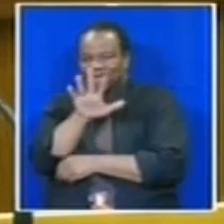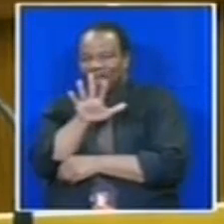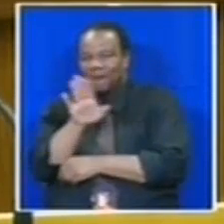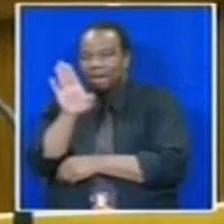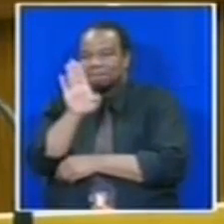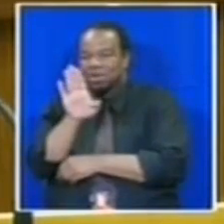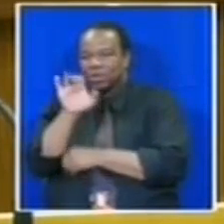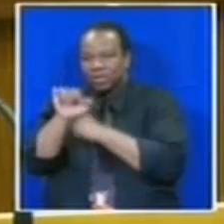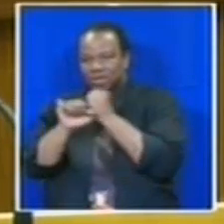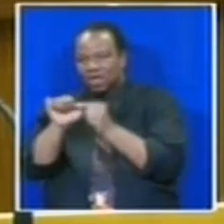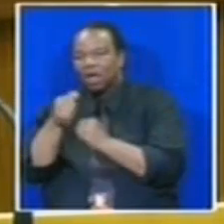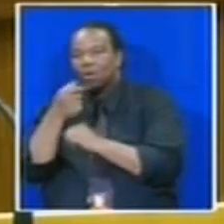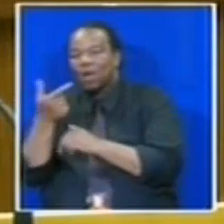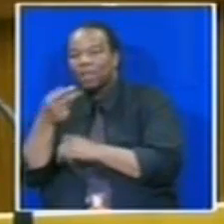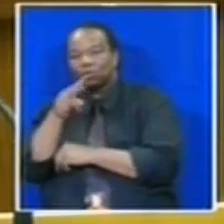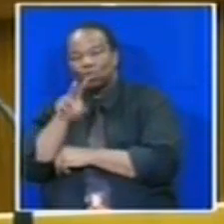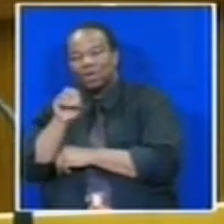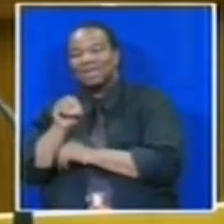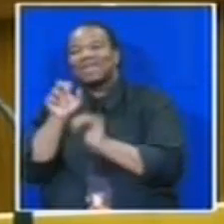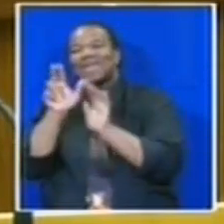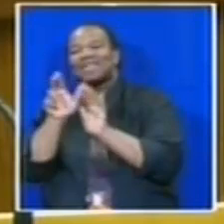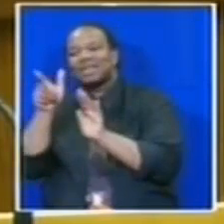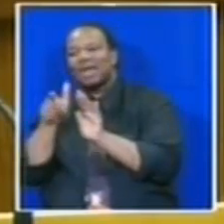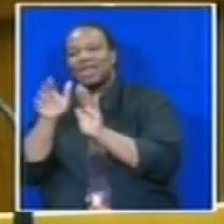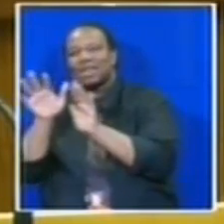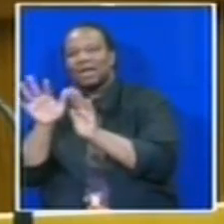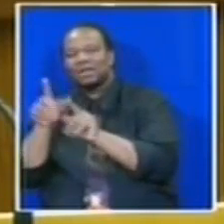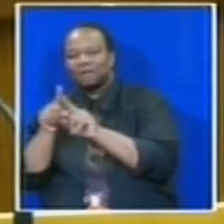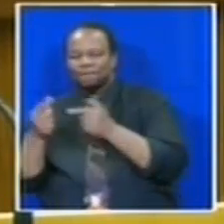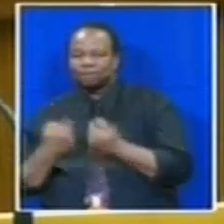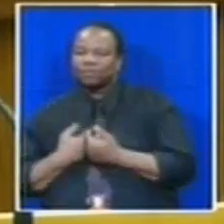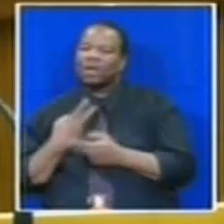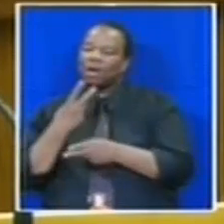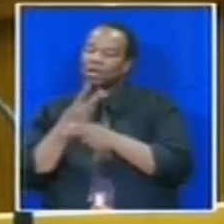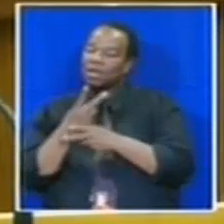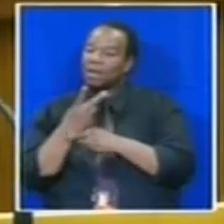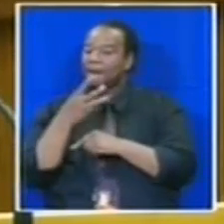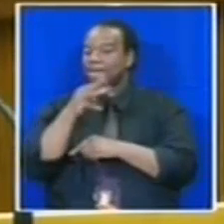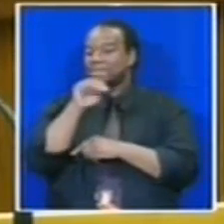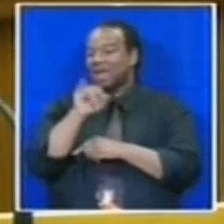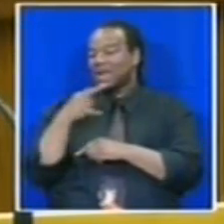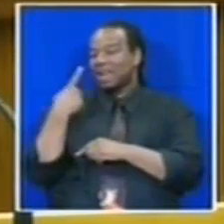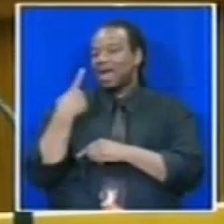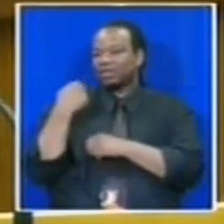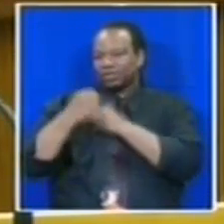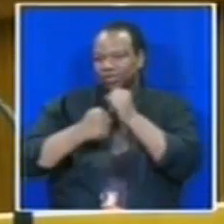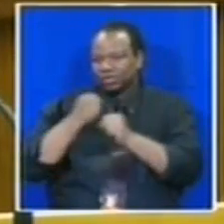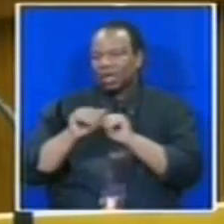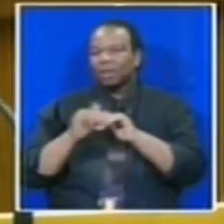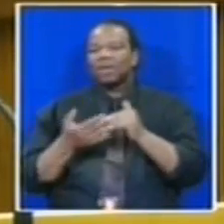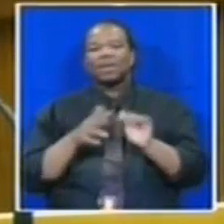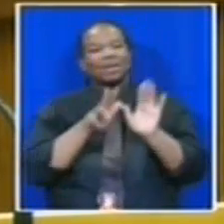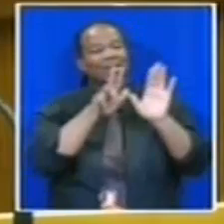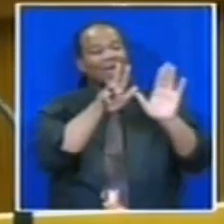by 2018-19. There's an e-tender portal that has been introduced in May last year. It has over 80 billion rands